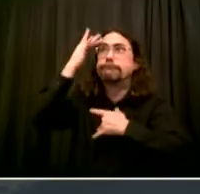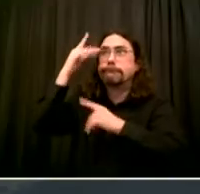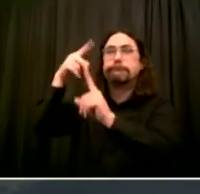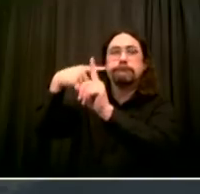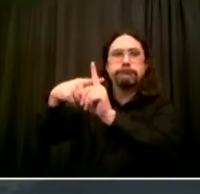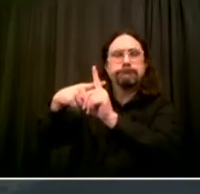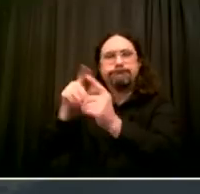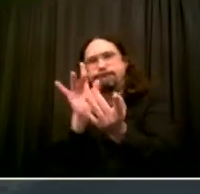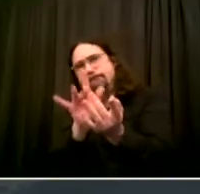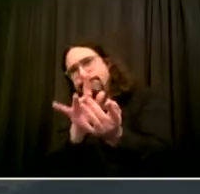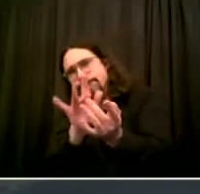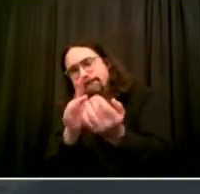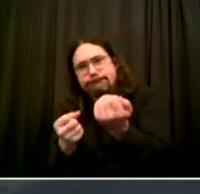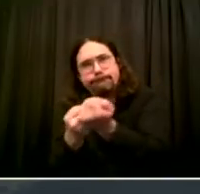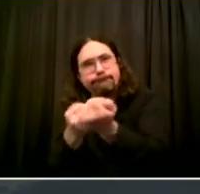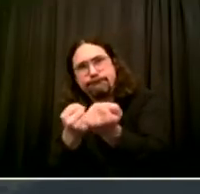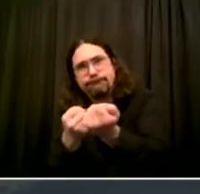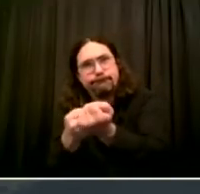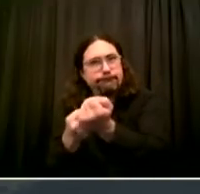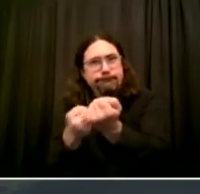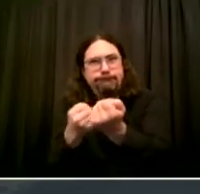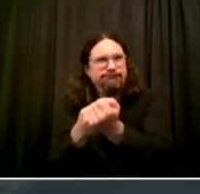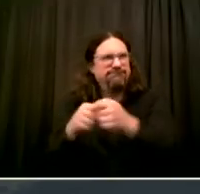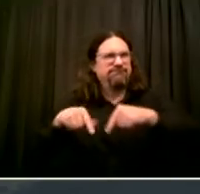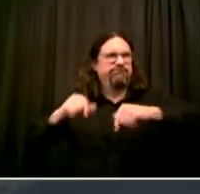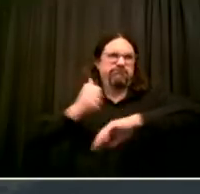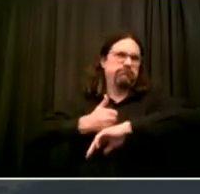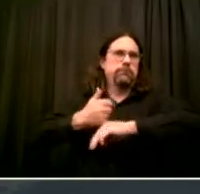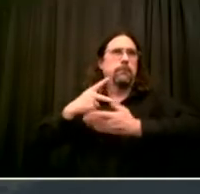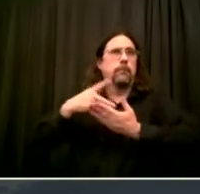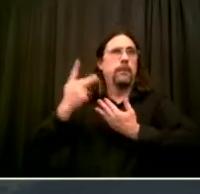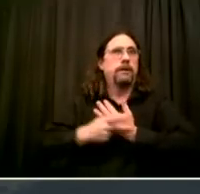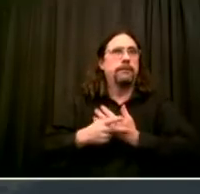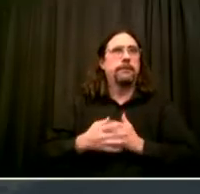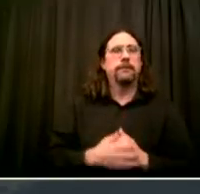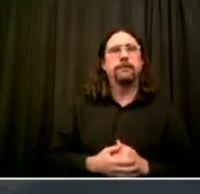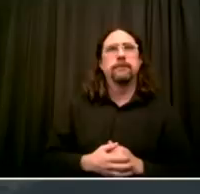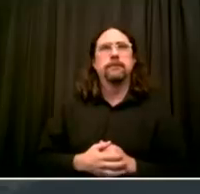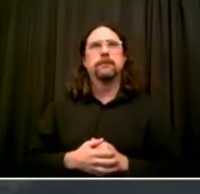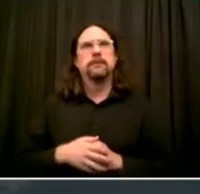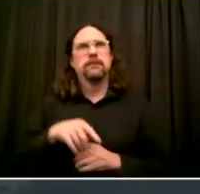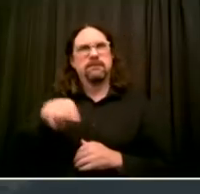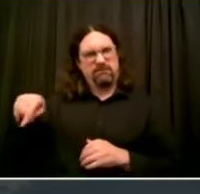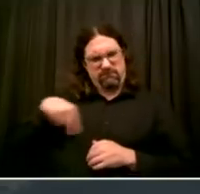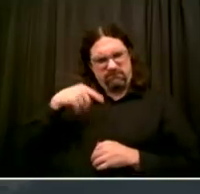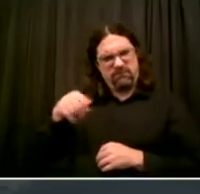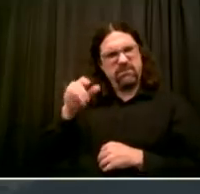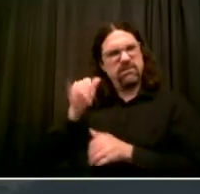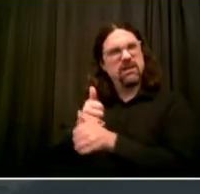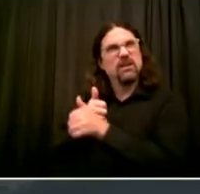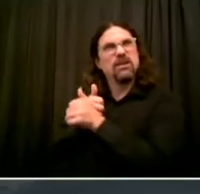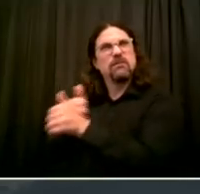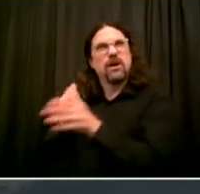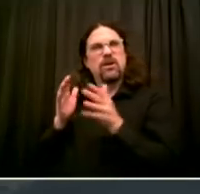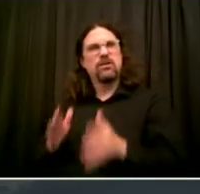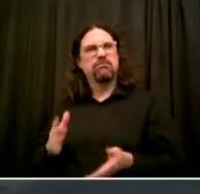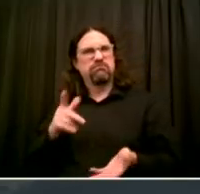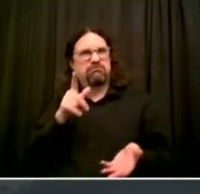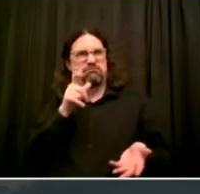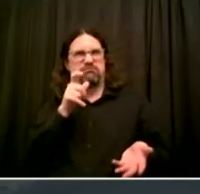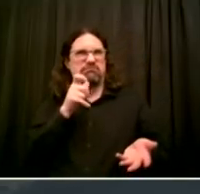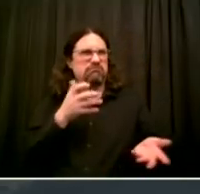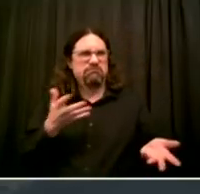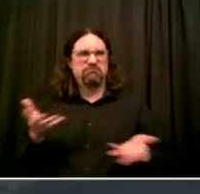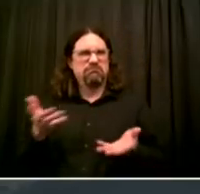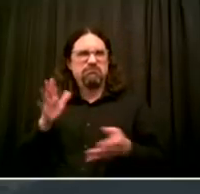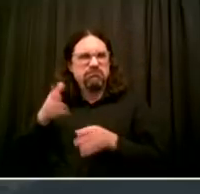need? These are the folks we call resource navigators. They help you safely separate at home. Now, all of this is free.